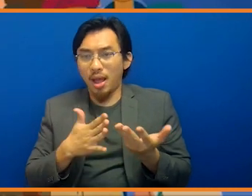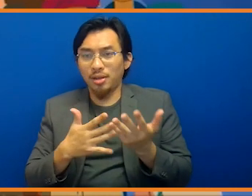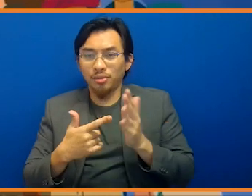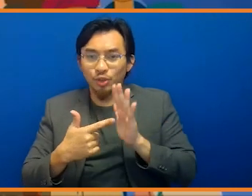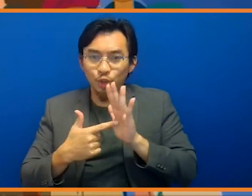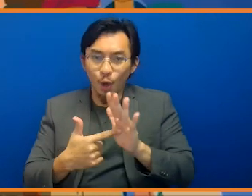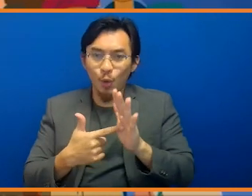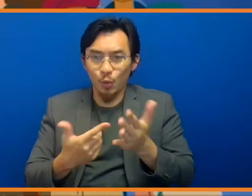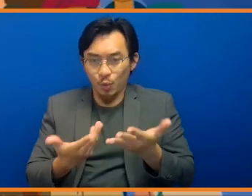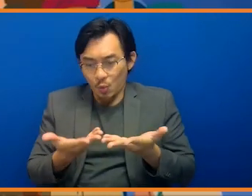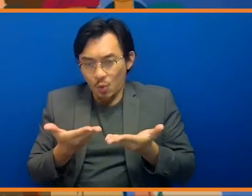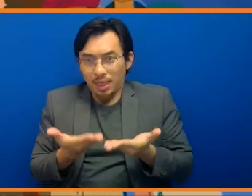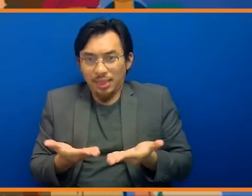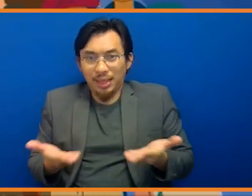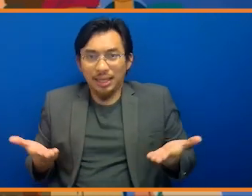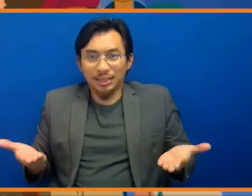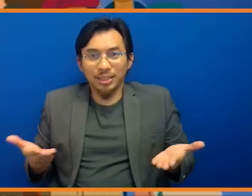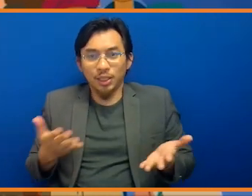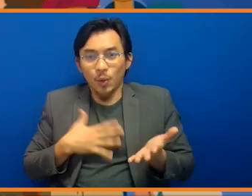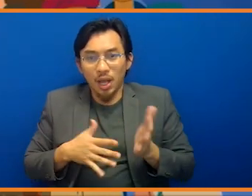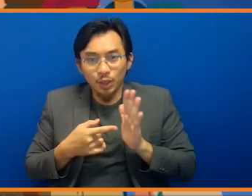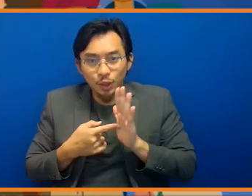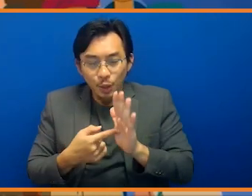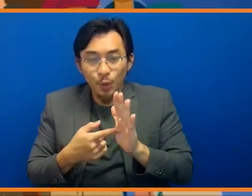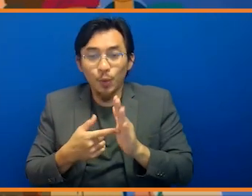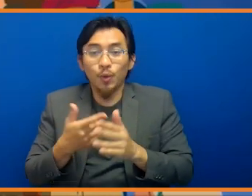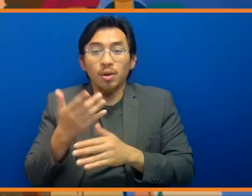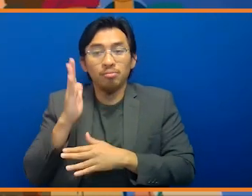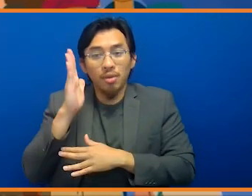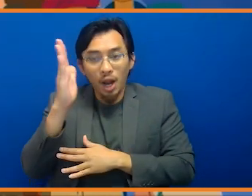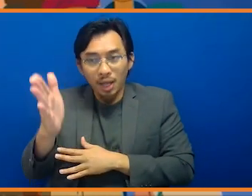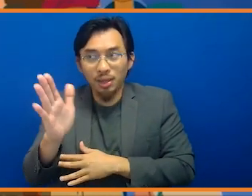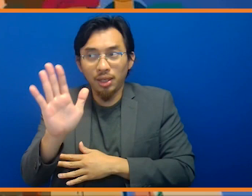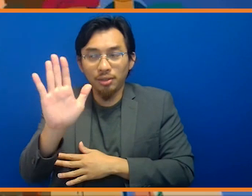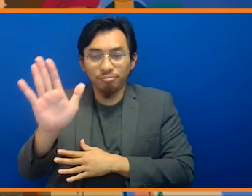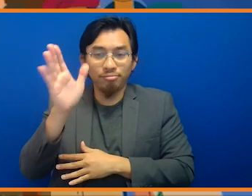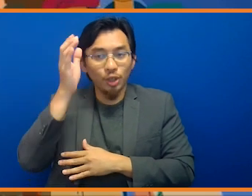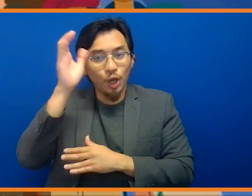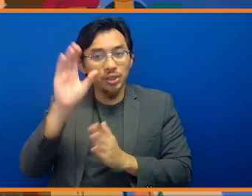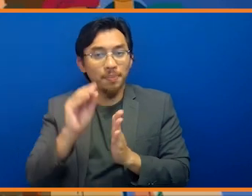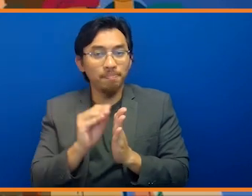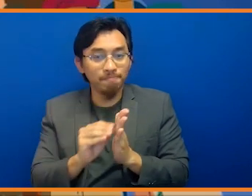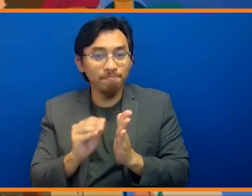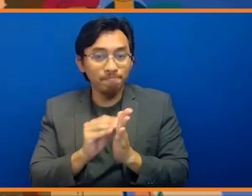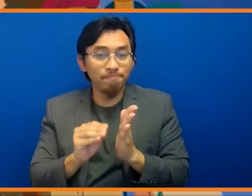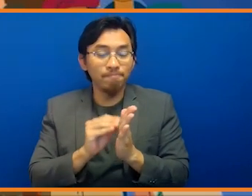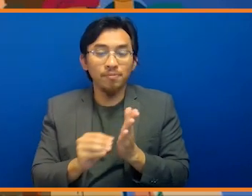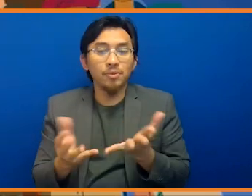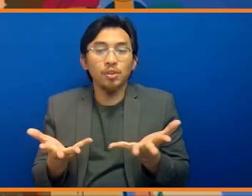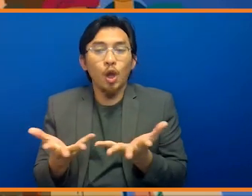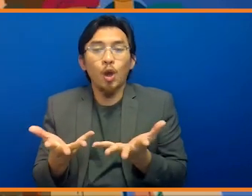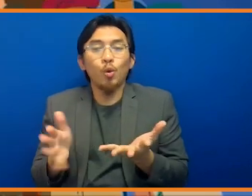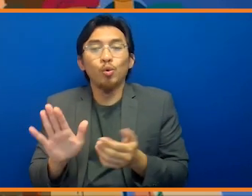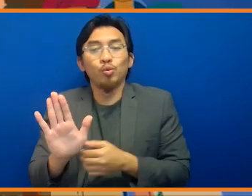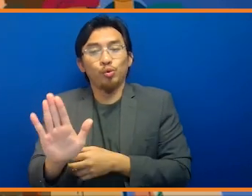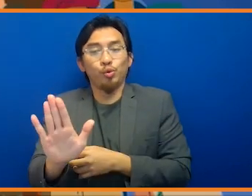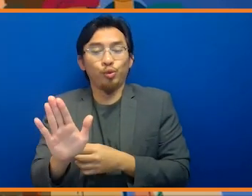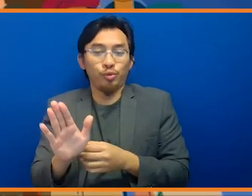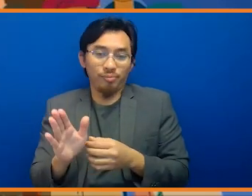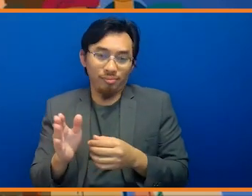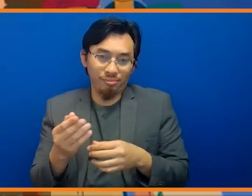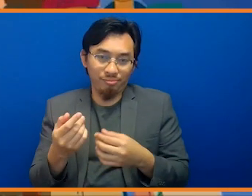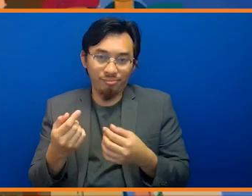you guys want to present or later on your concept notes, how you're gonna science communications